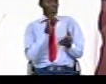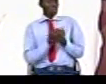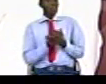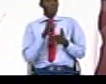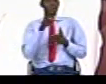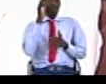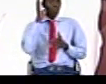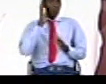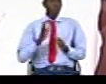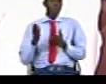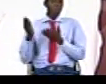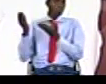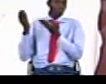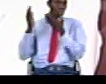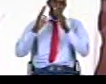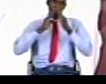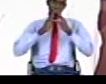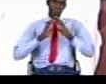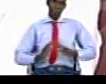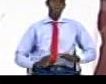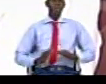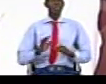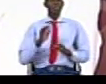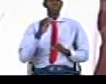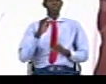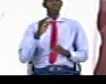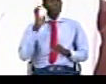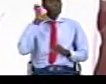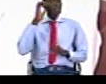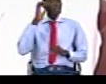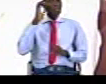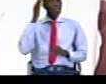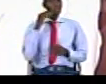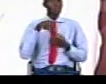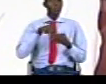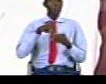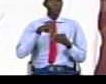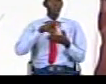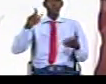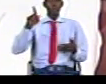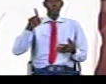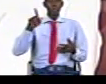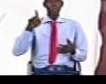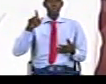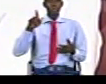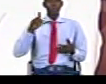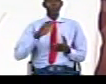coals of fire on his head. Verse 21, everybody, 1, 2, 3, go.